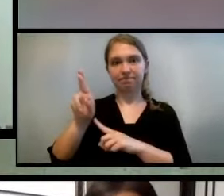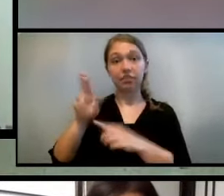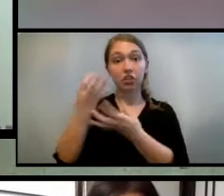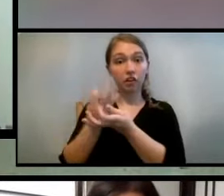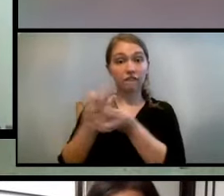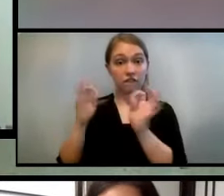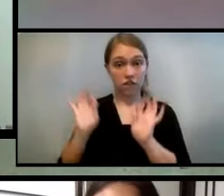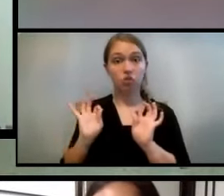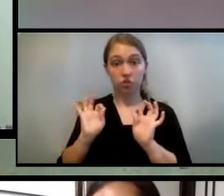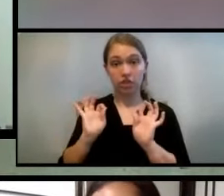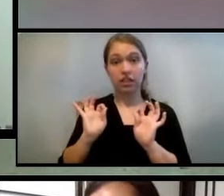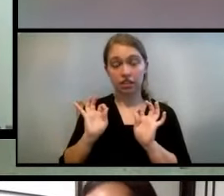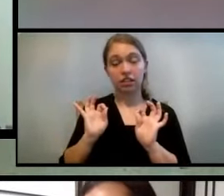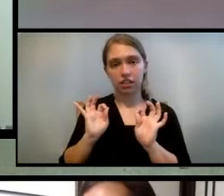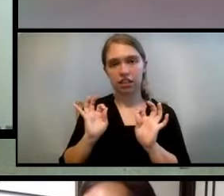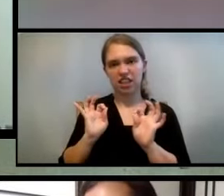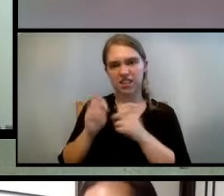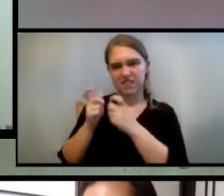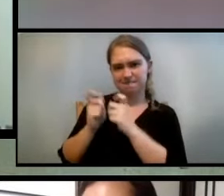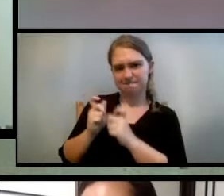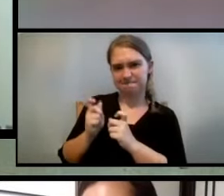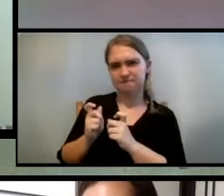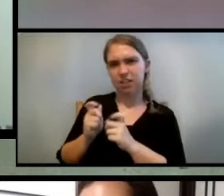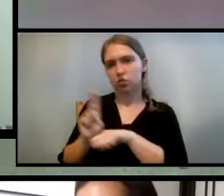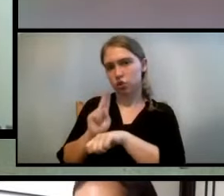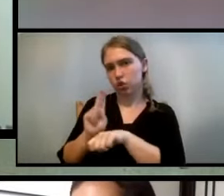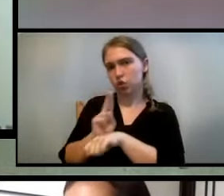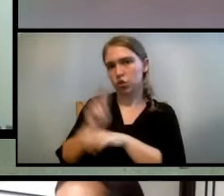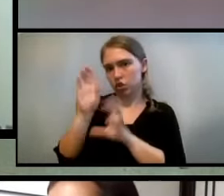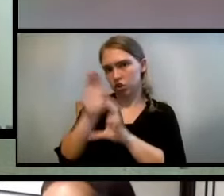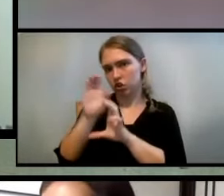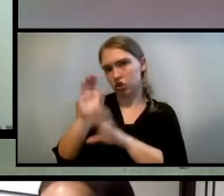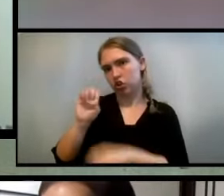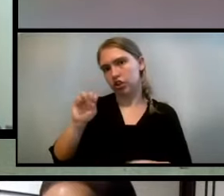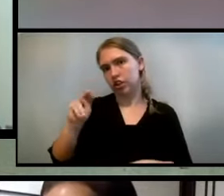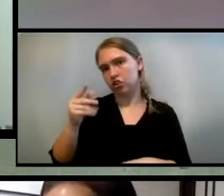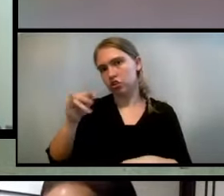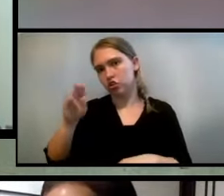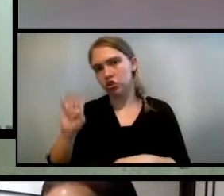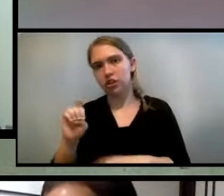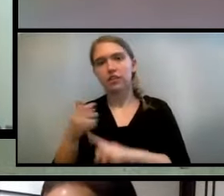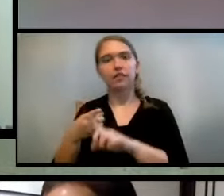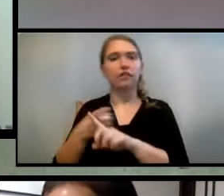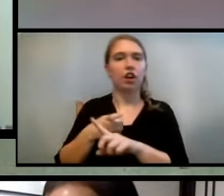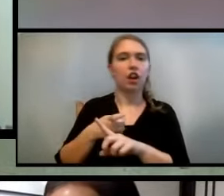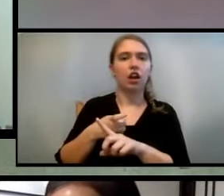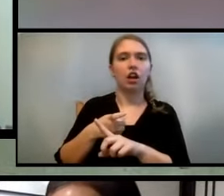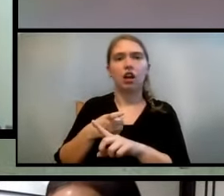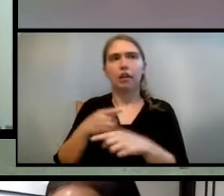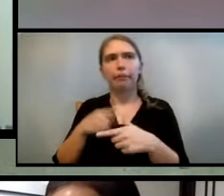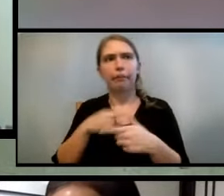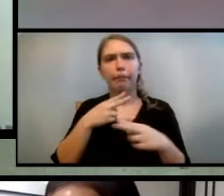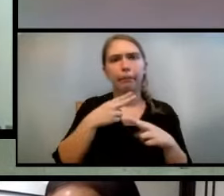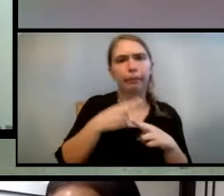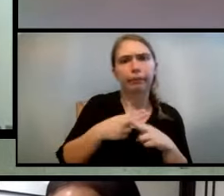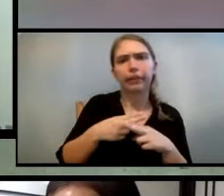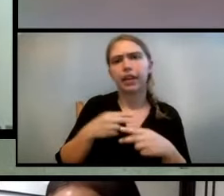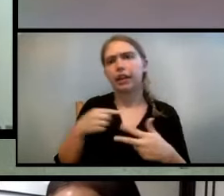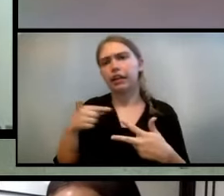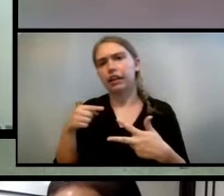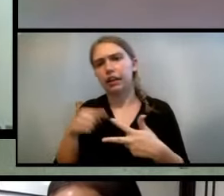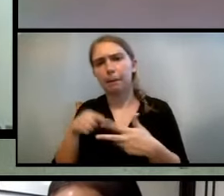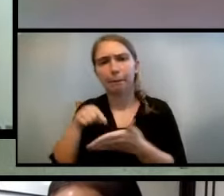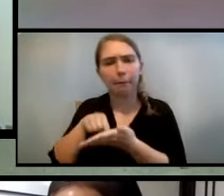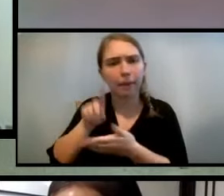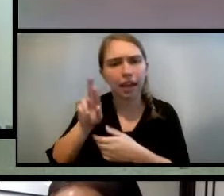to use the search engine by word length and genre and pay rate, and you can see what is